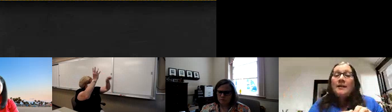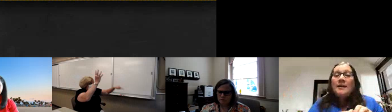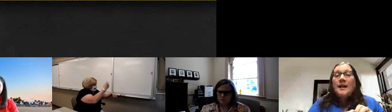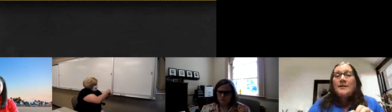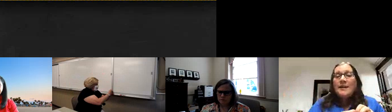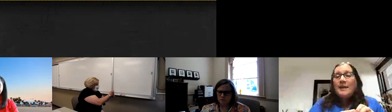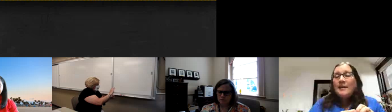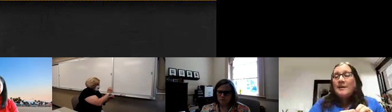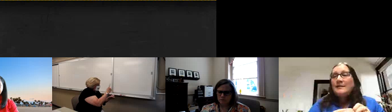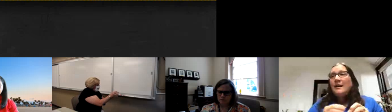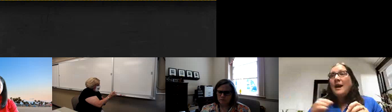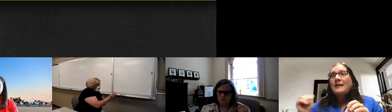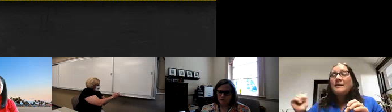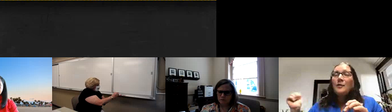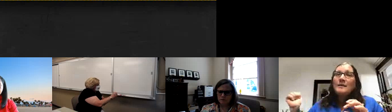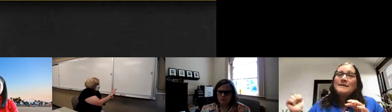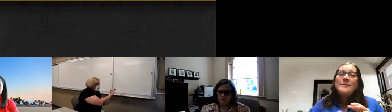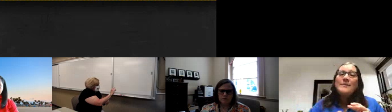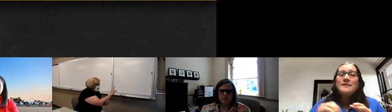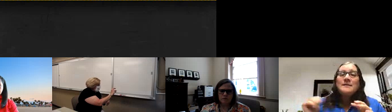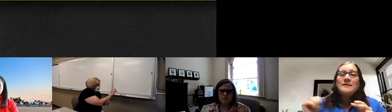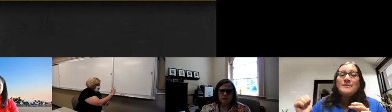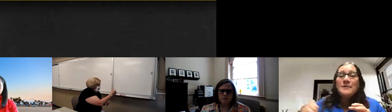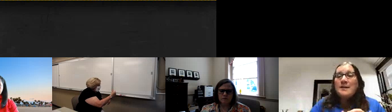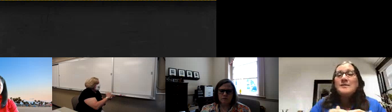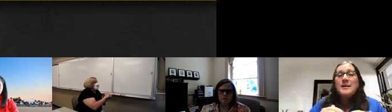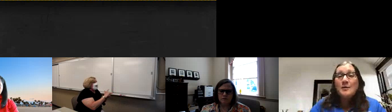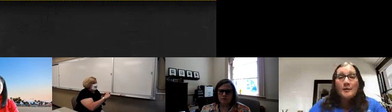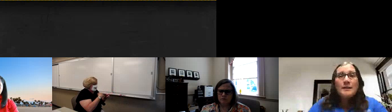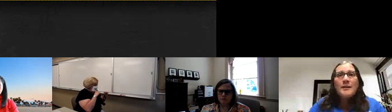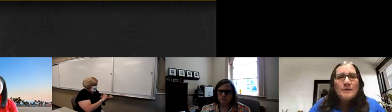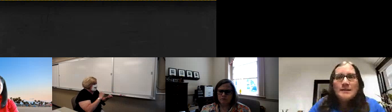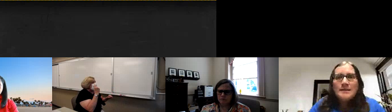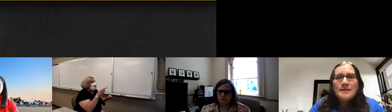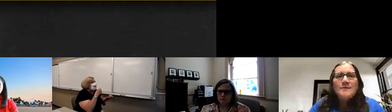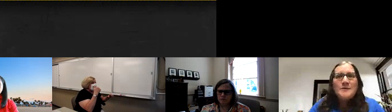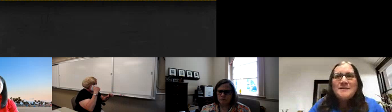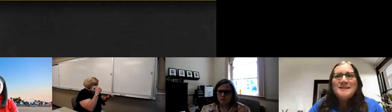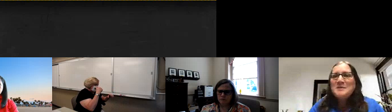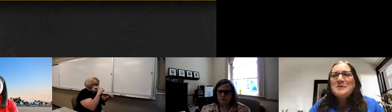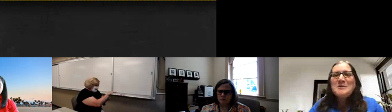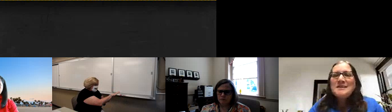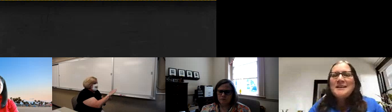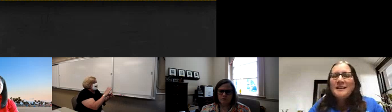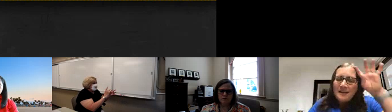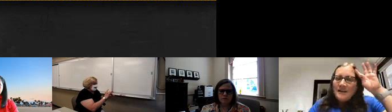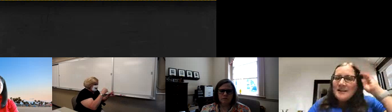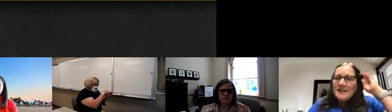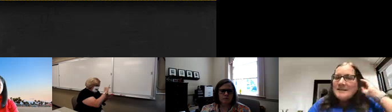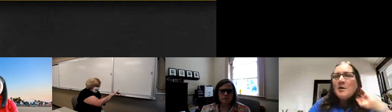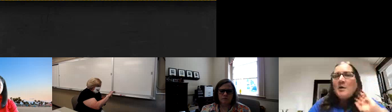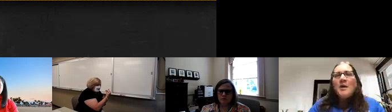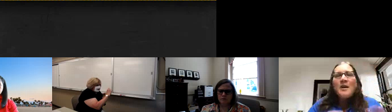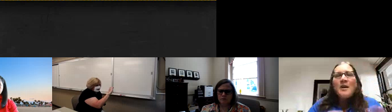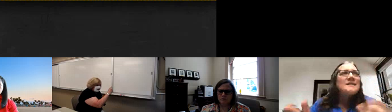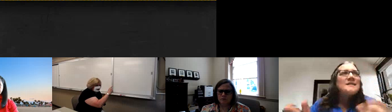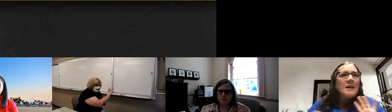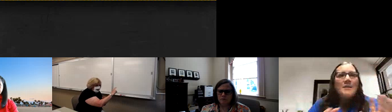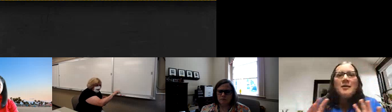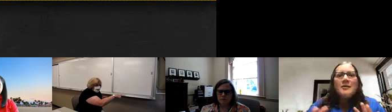collaborating. And then I could only send messages within that channel. And I know this is confusing until you see it.